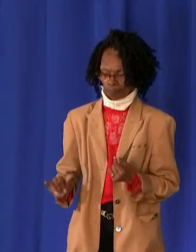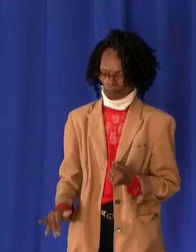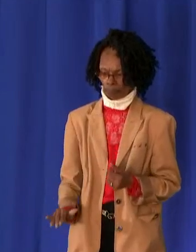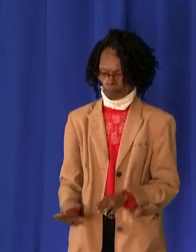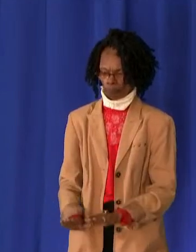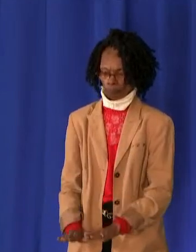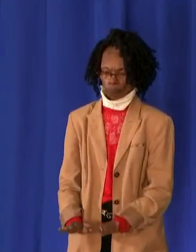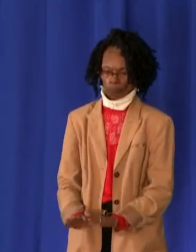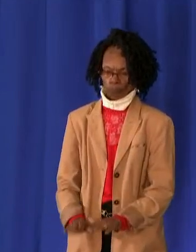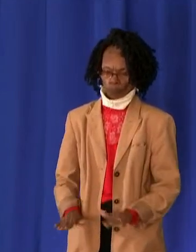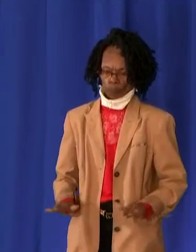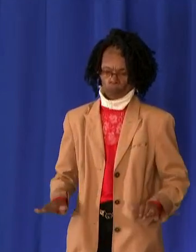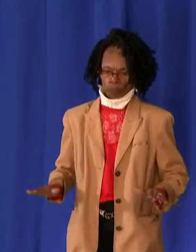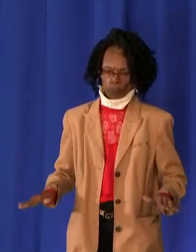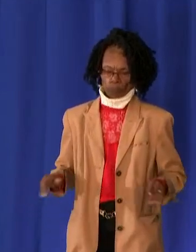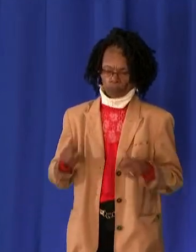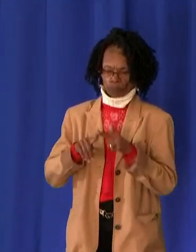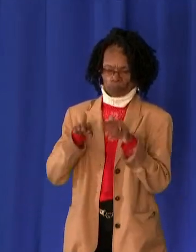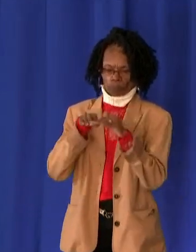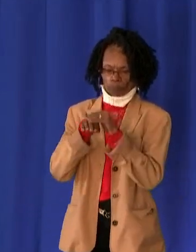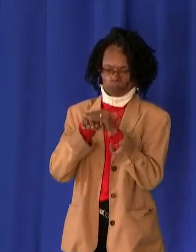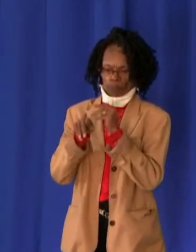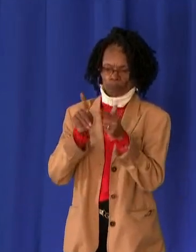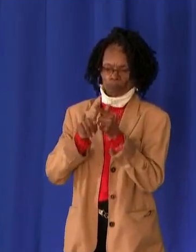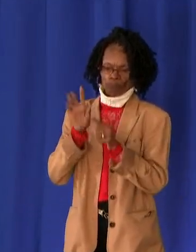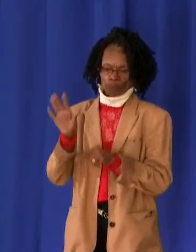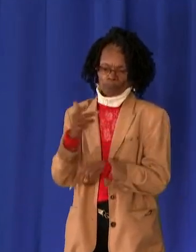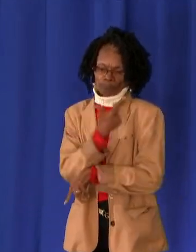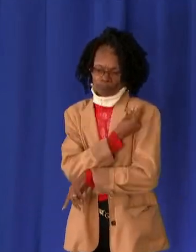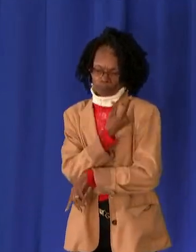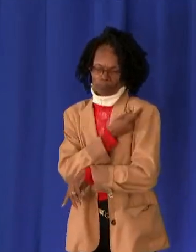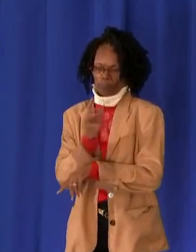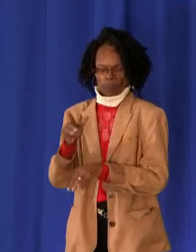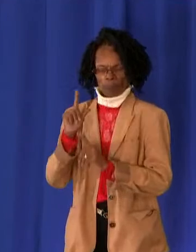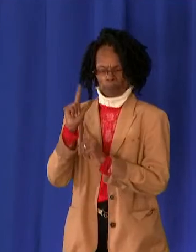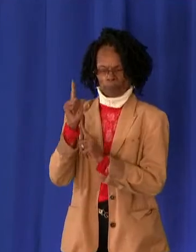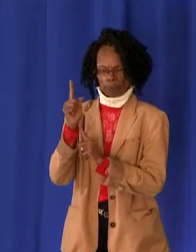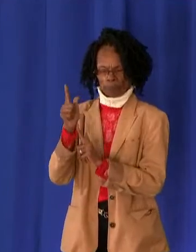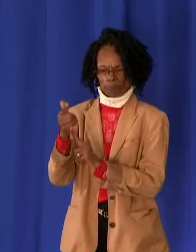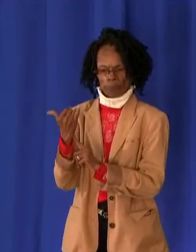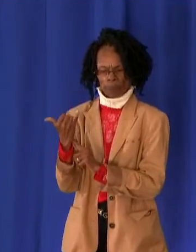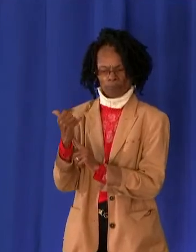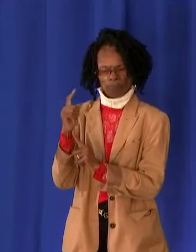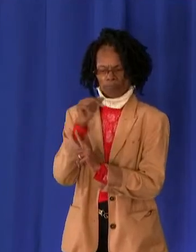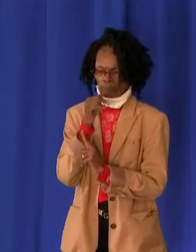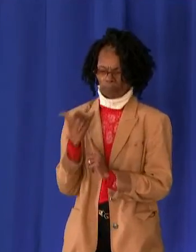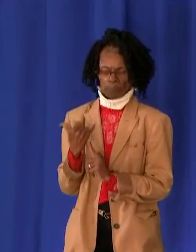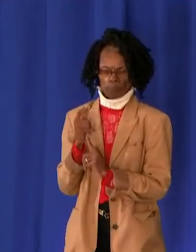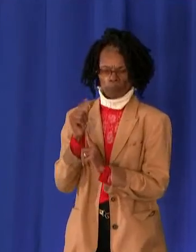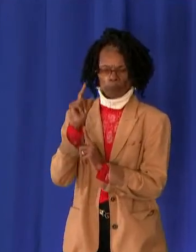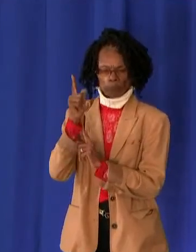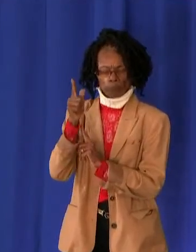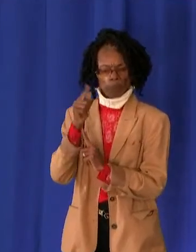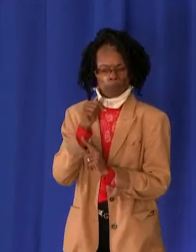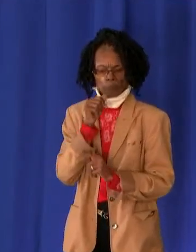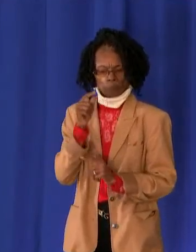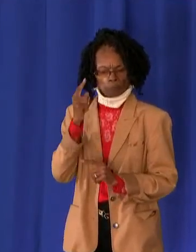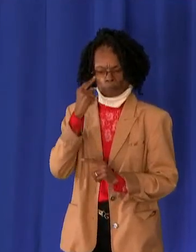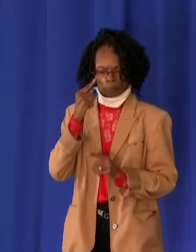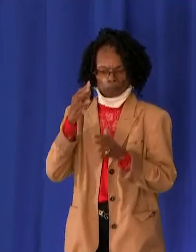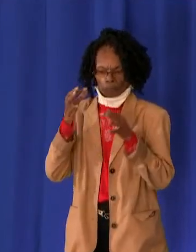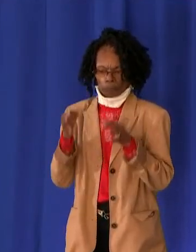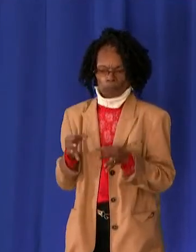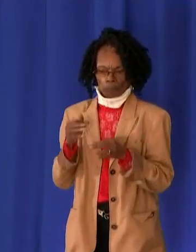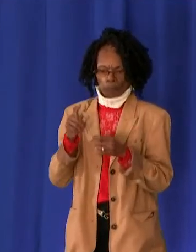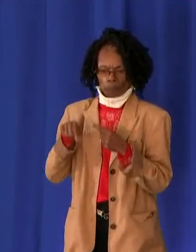the vaccine in February. It turns out it's going to be sometime later. So I don't think that we're going to